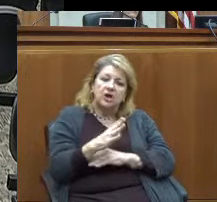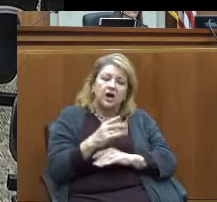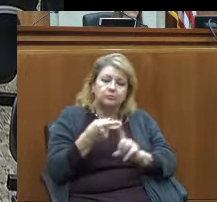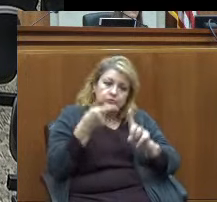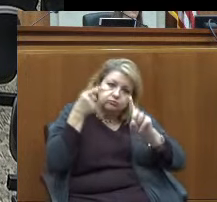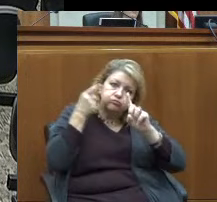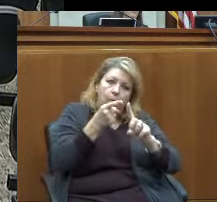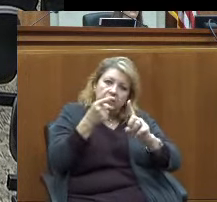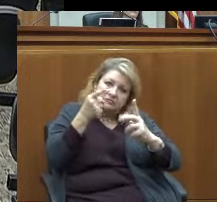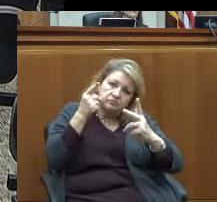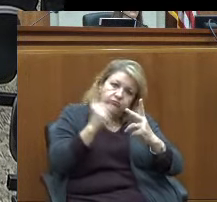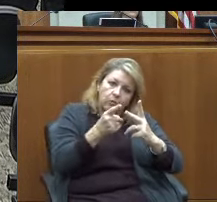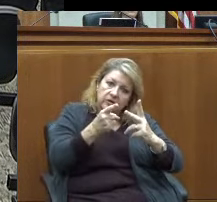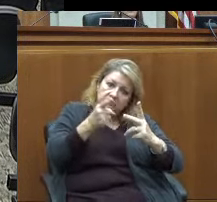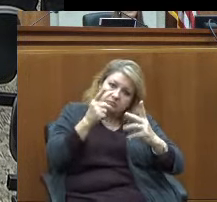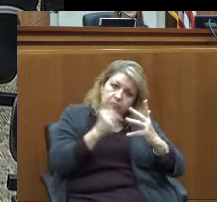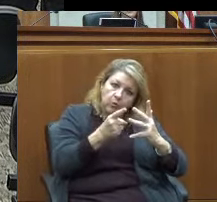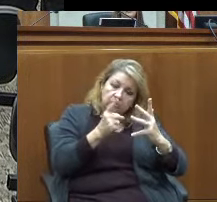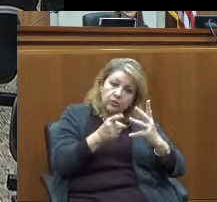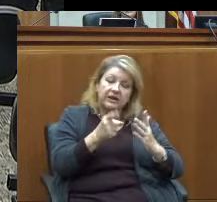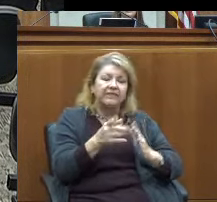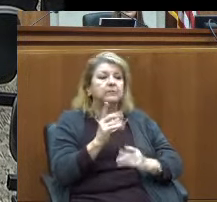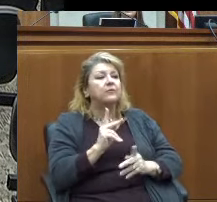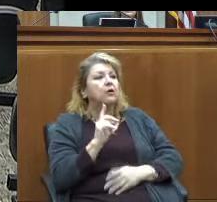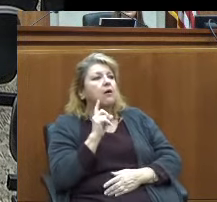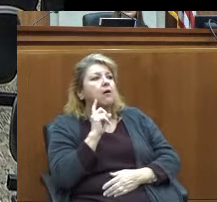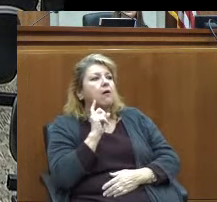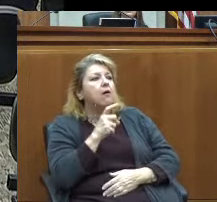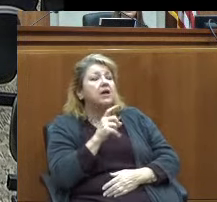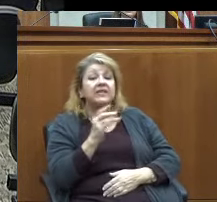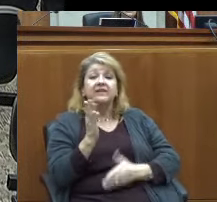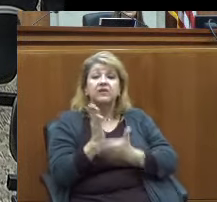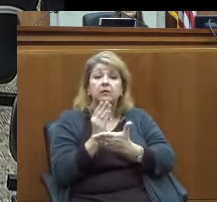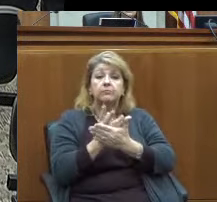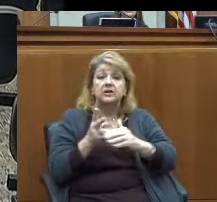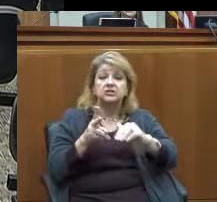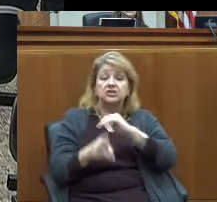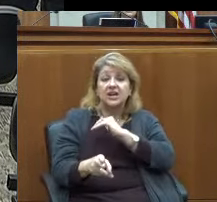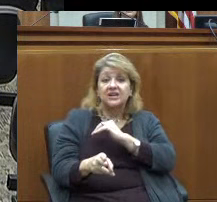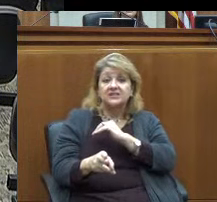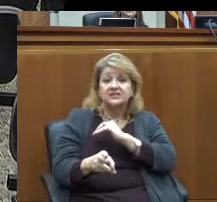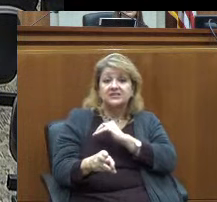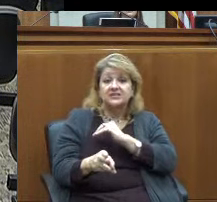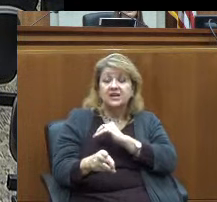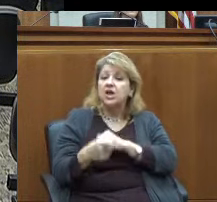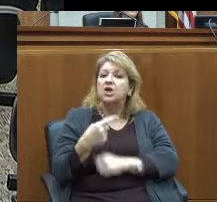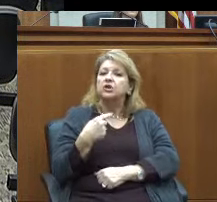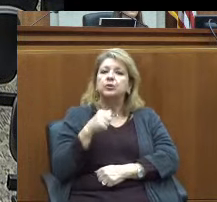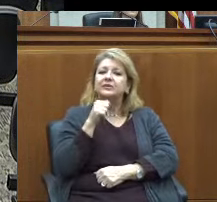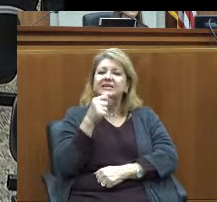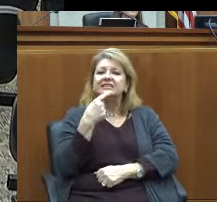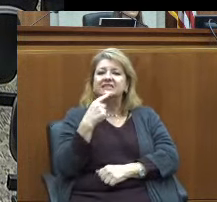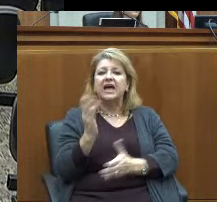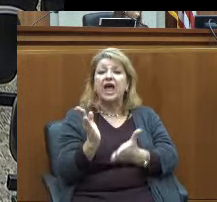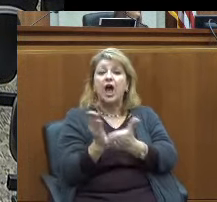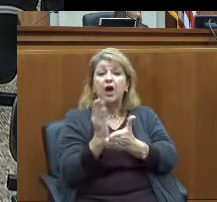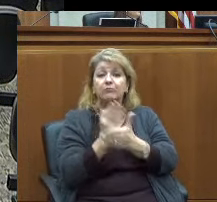and then also illustrating that budget cuts have consequences without saying budget cuts have consequences. It's very